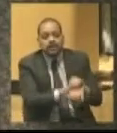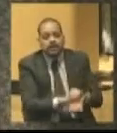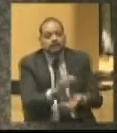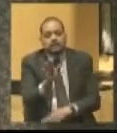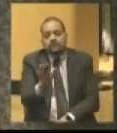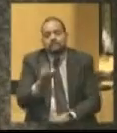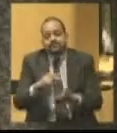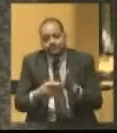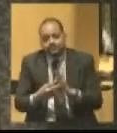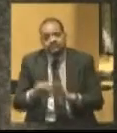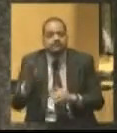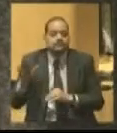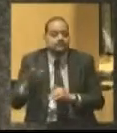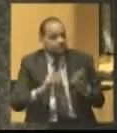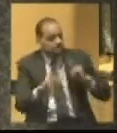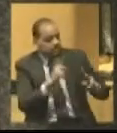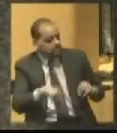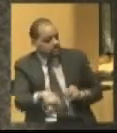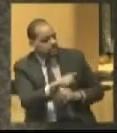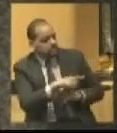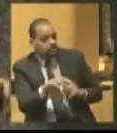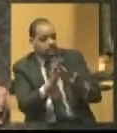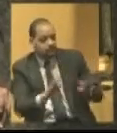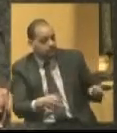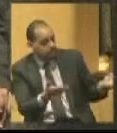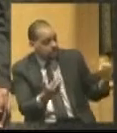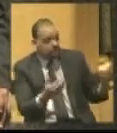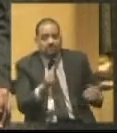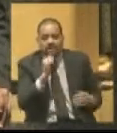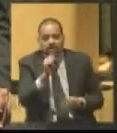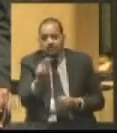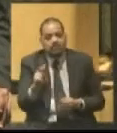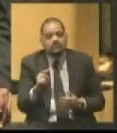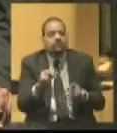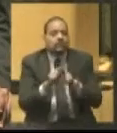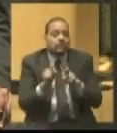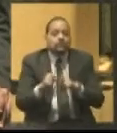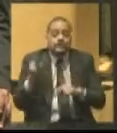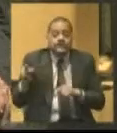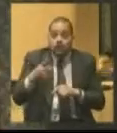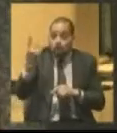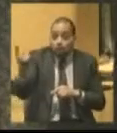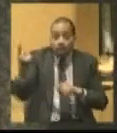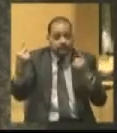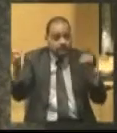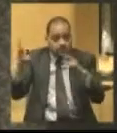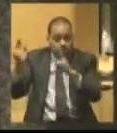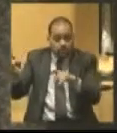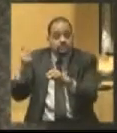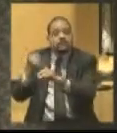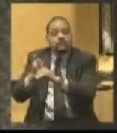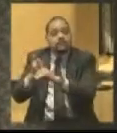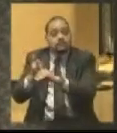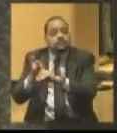and lead his benighted people out of the darkness. And he was not the only man in America responsible for the destruction of slavery.